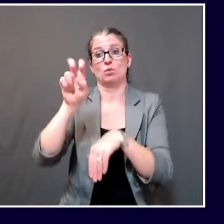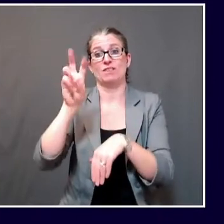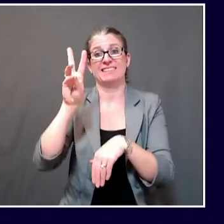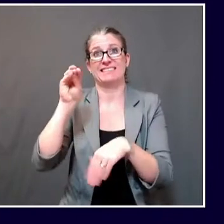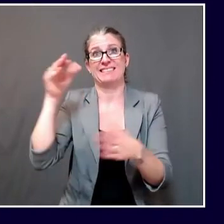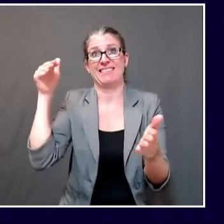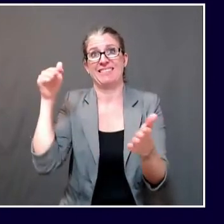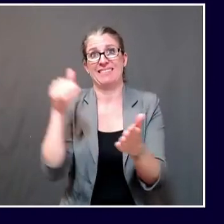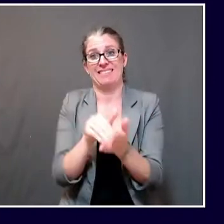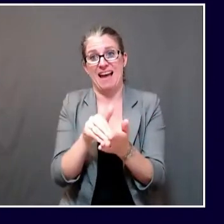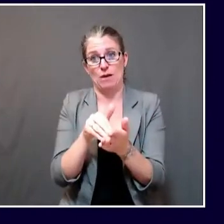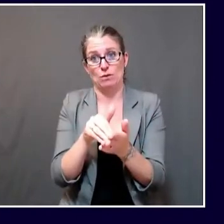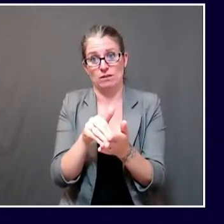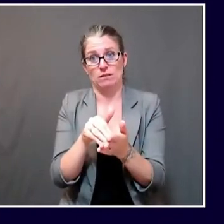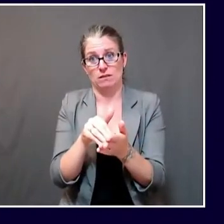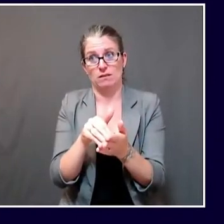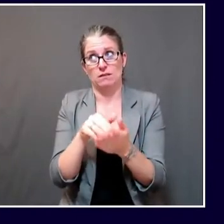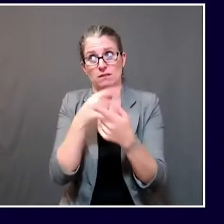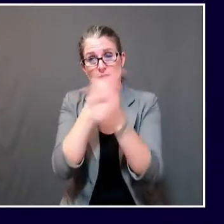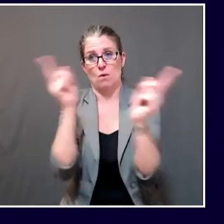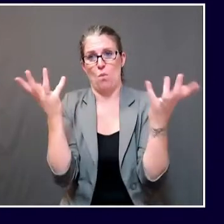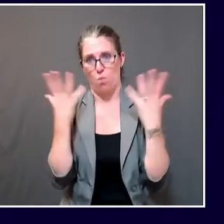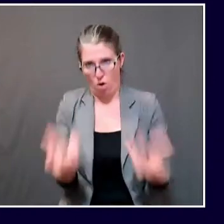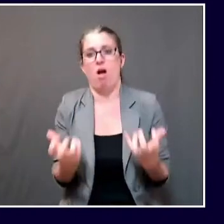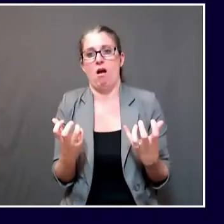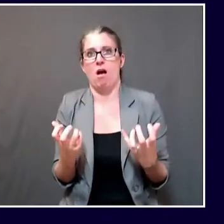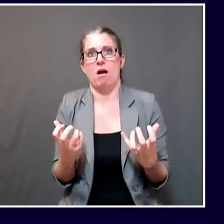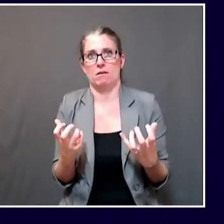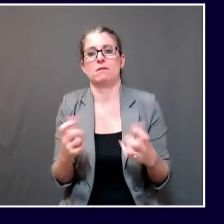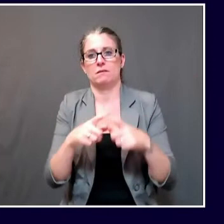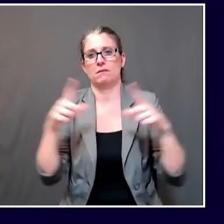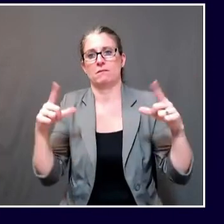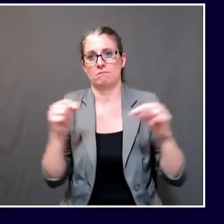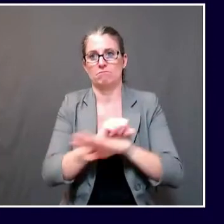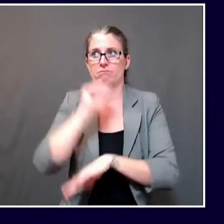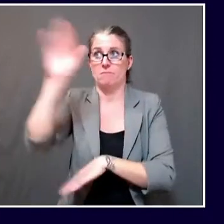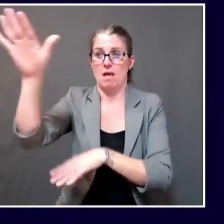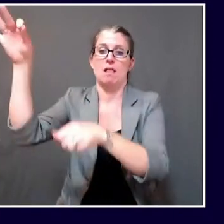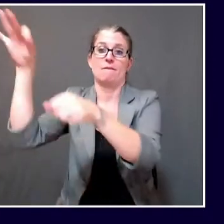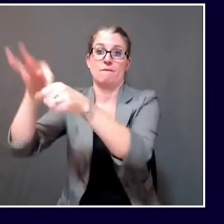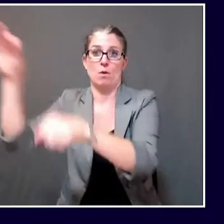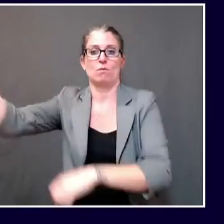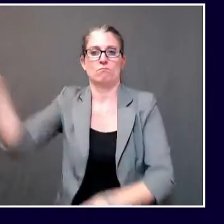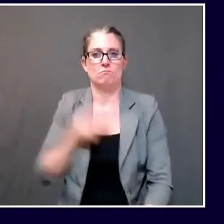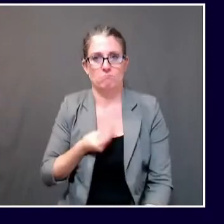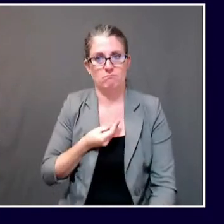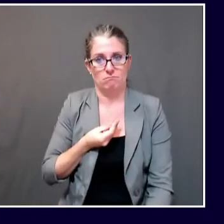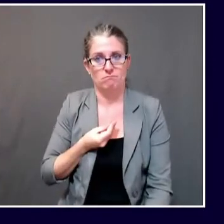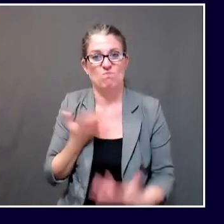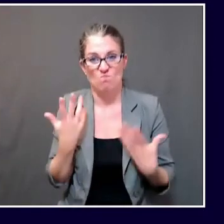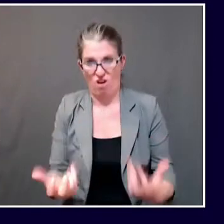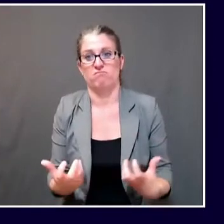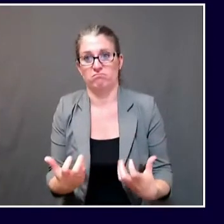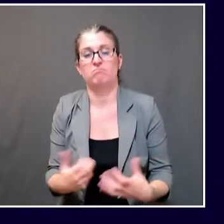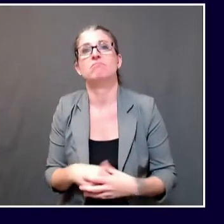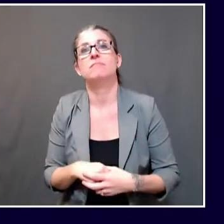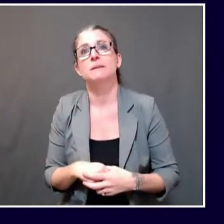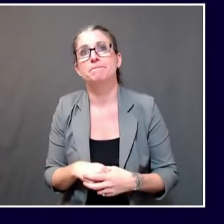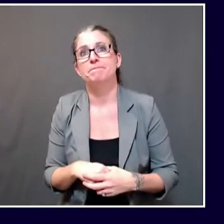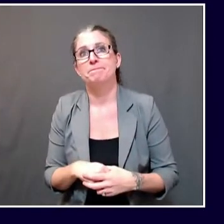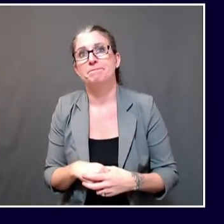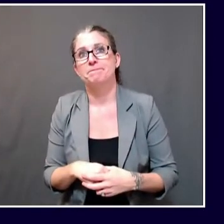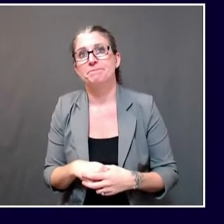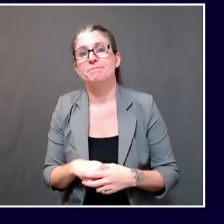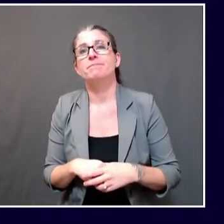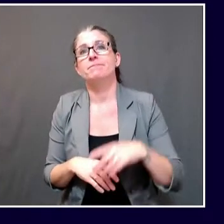So we expect to see very heavy traffic in the return of absentee ballots, not only by mail, but also by